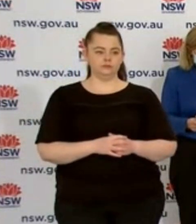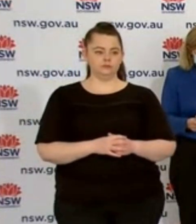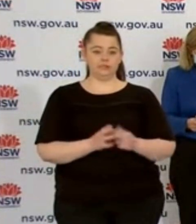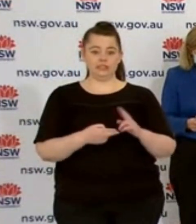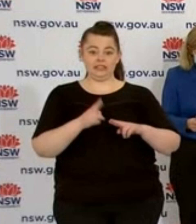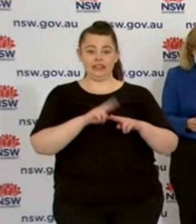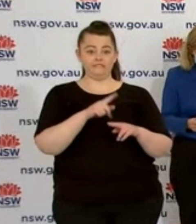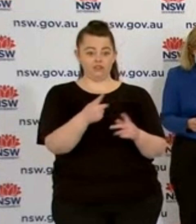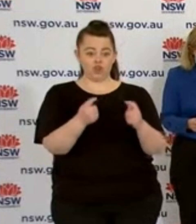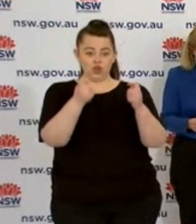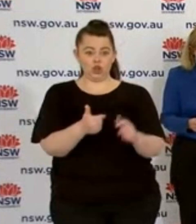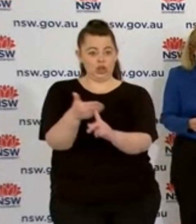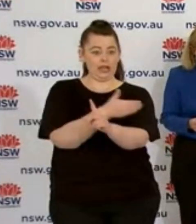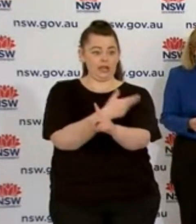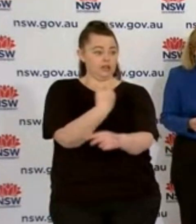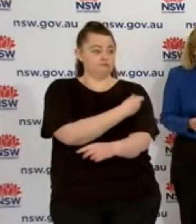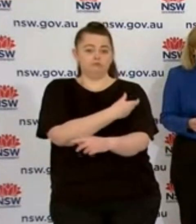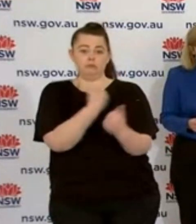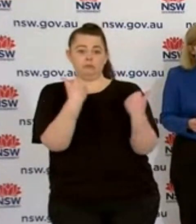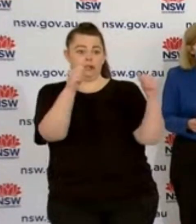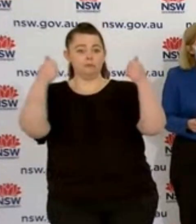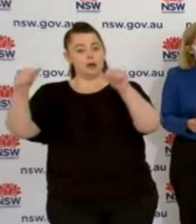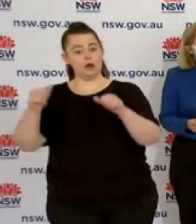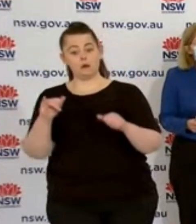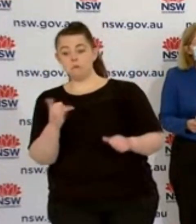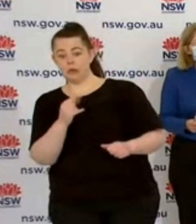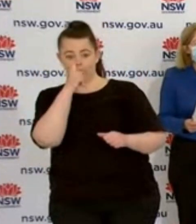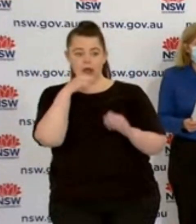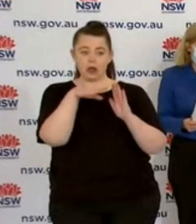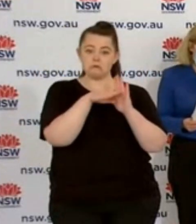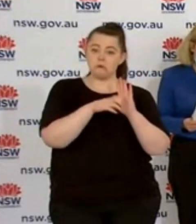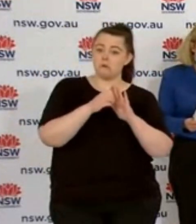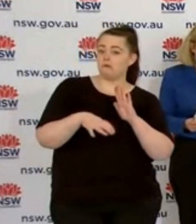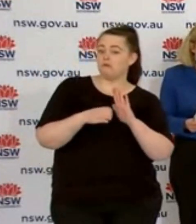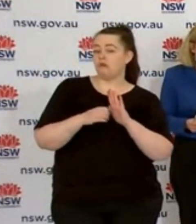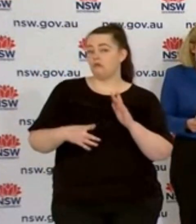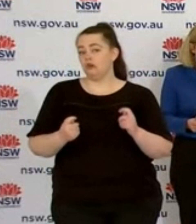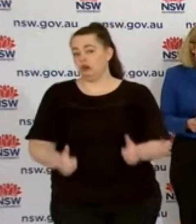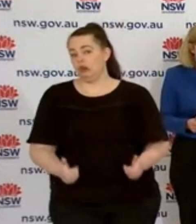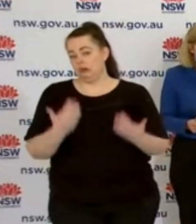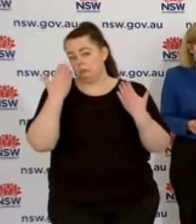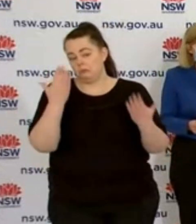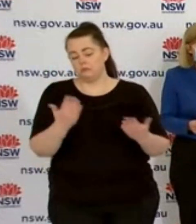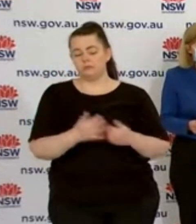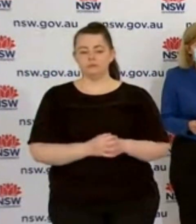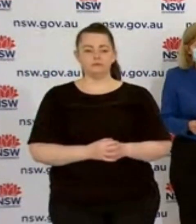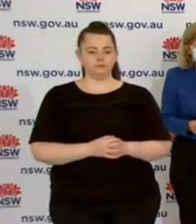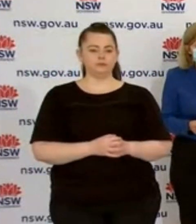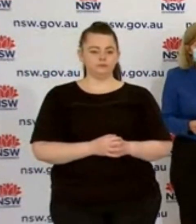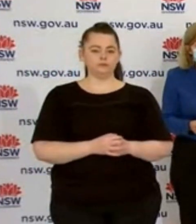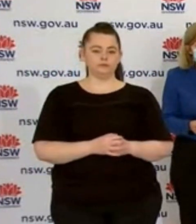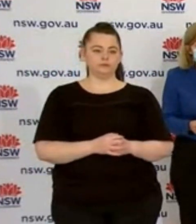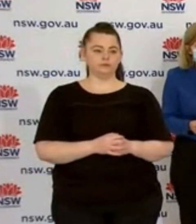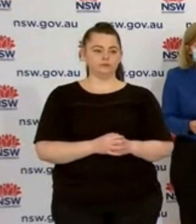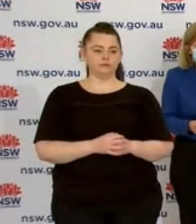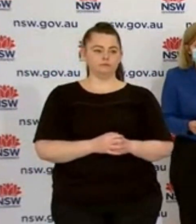more quickly. I was very pleased with the announcement the Prime Minister made shortly before this press conference to say that New South Wales will be receiving